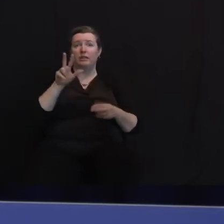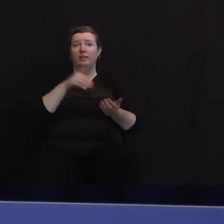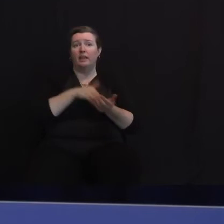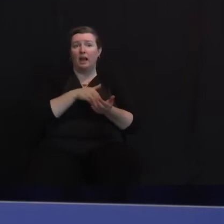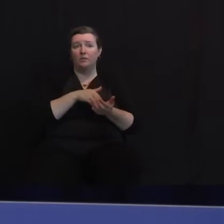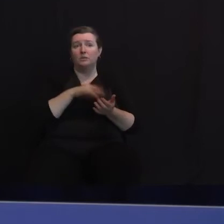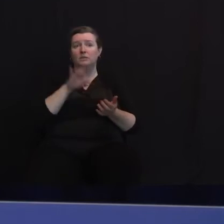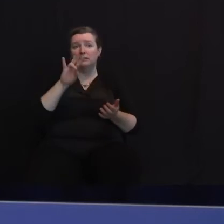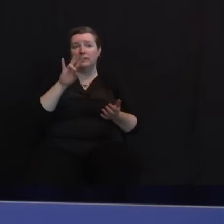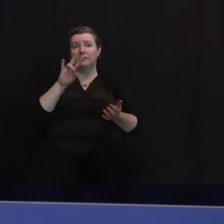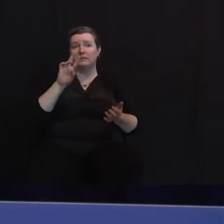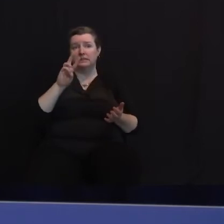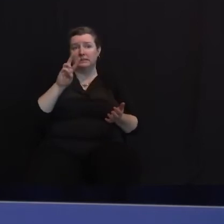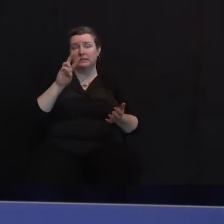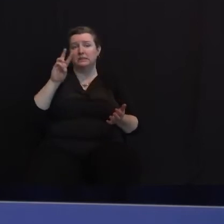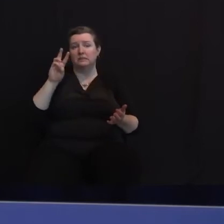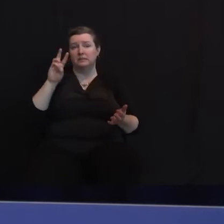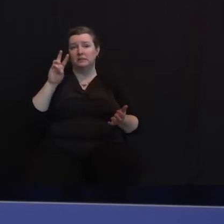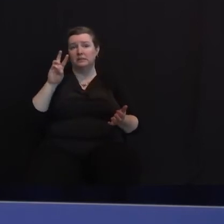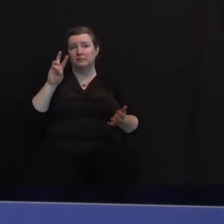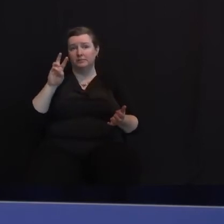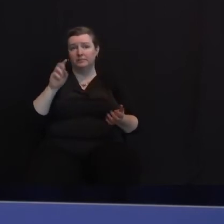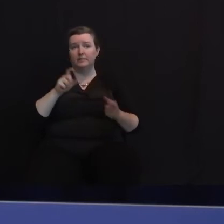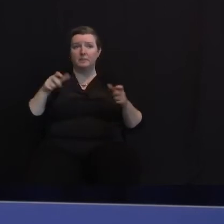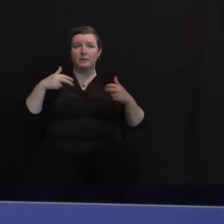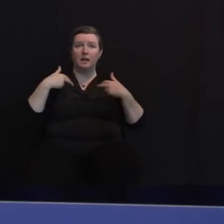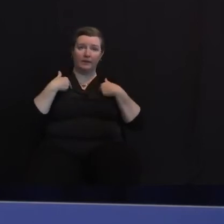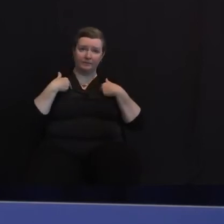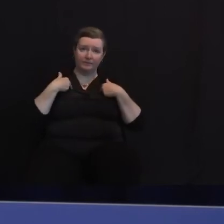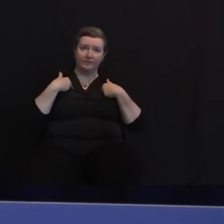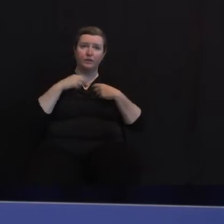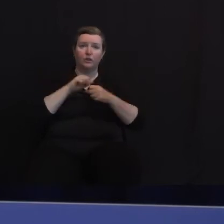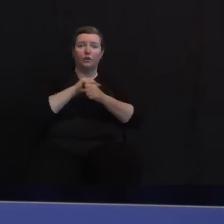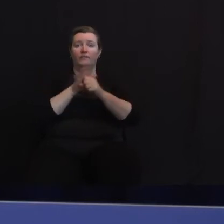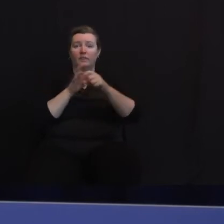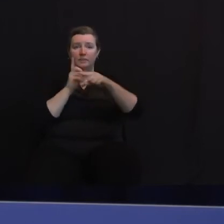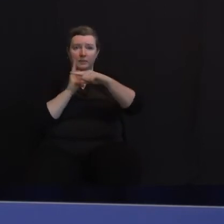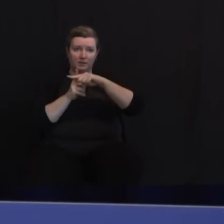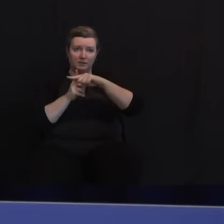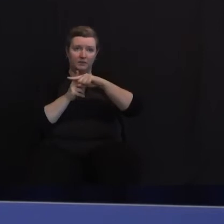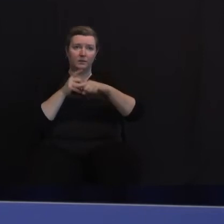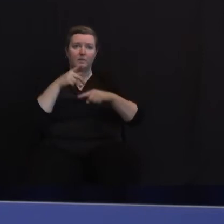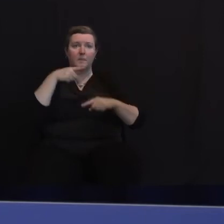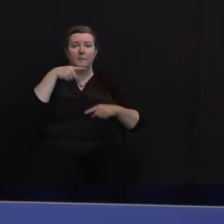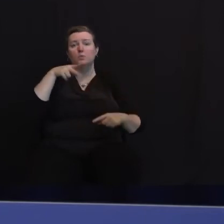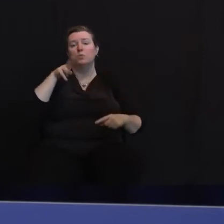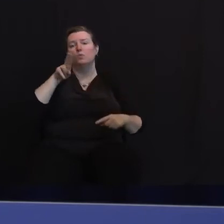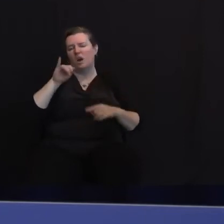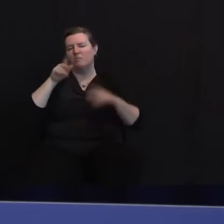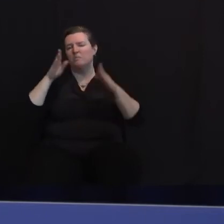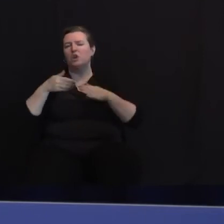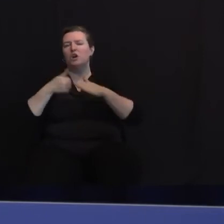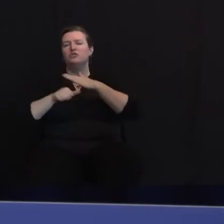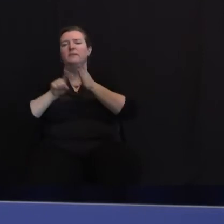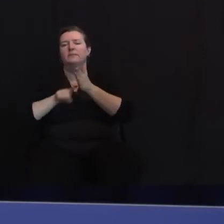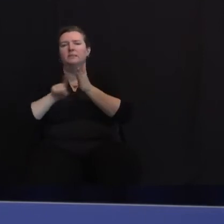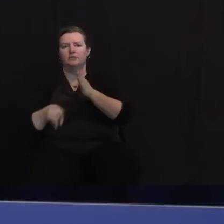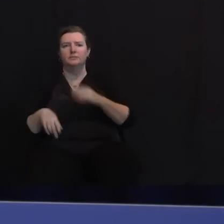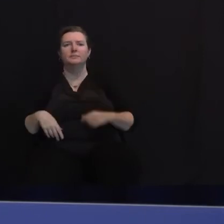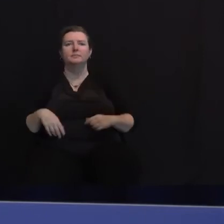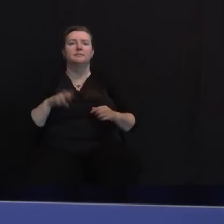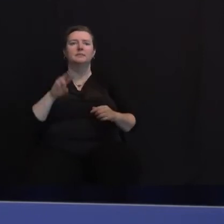3,726 hospitalizations of COVID-19 positive patients and PUIs, with 648 of those individuals in